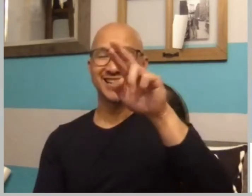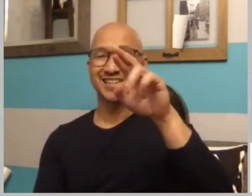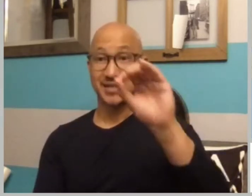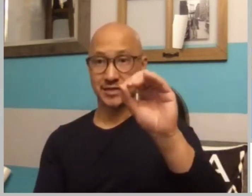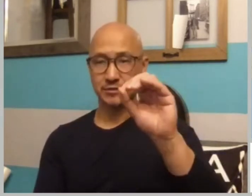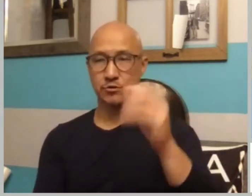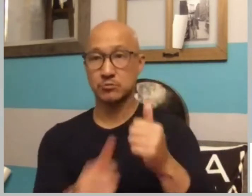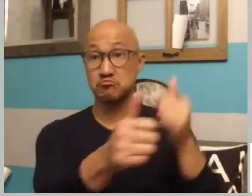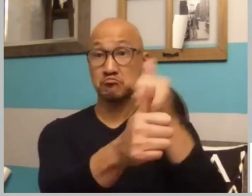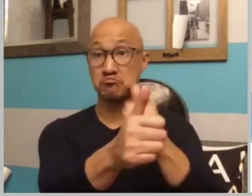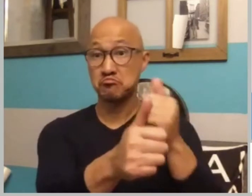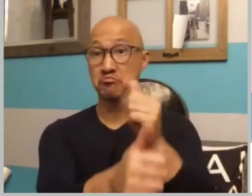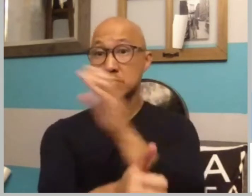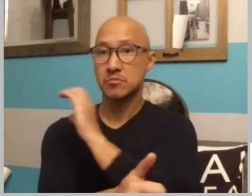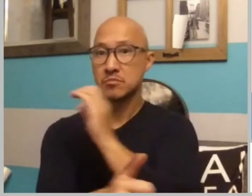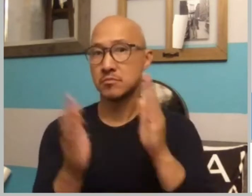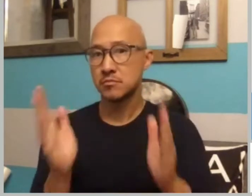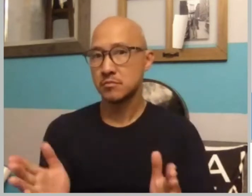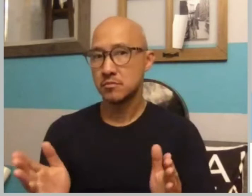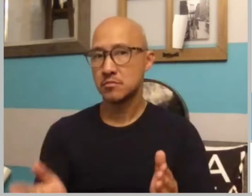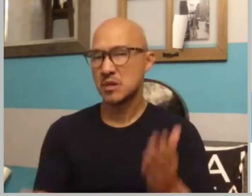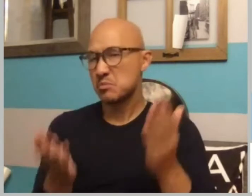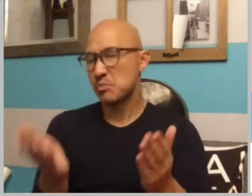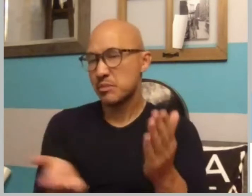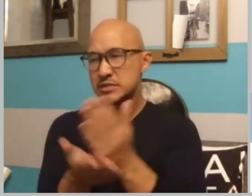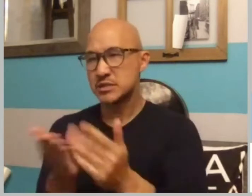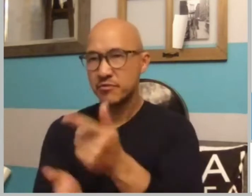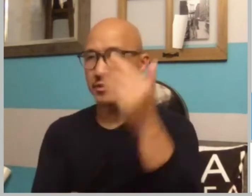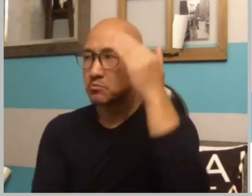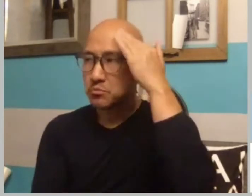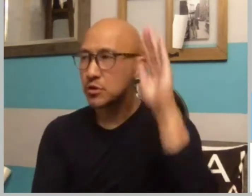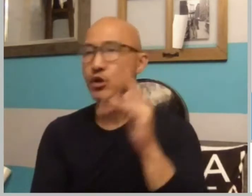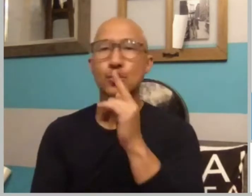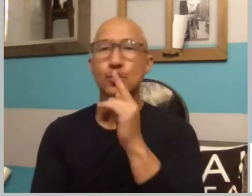wondering, who is King Nero, right? So I'm